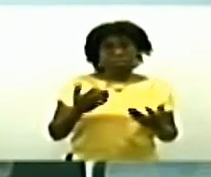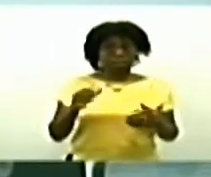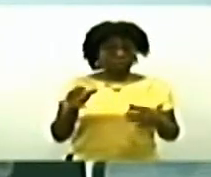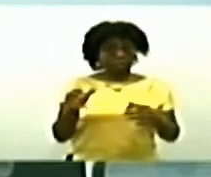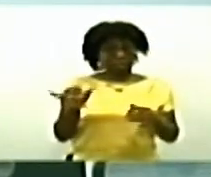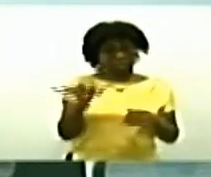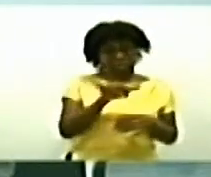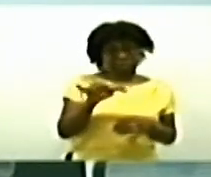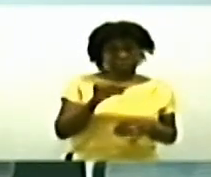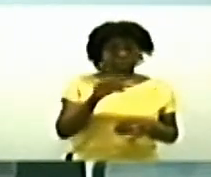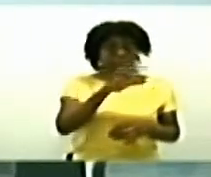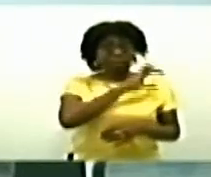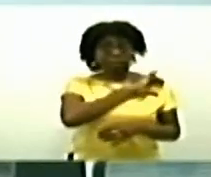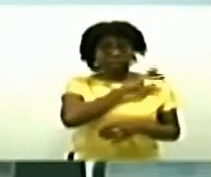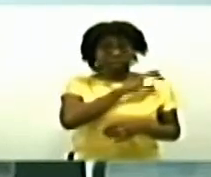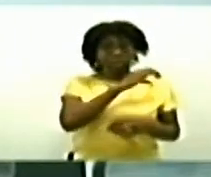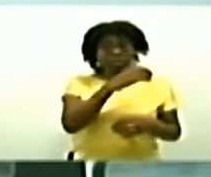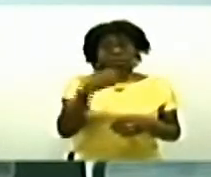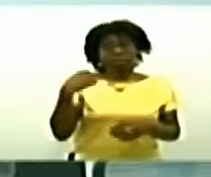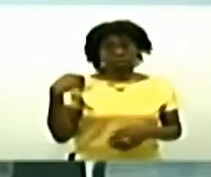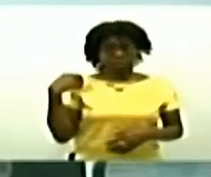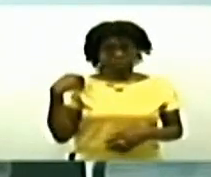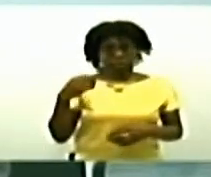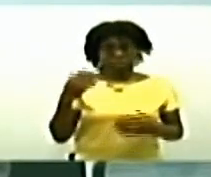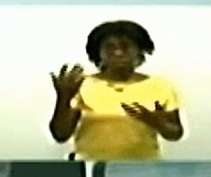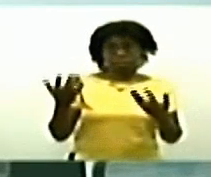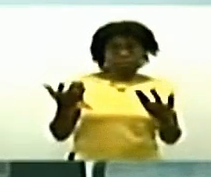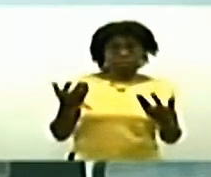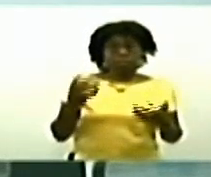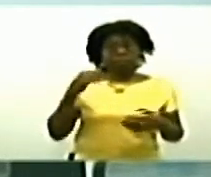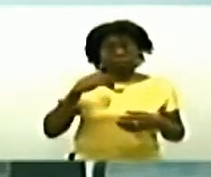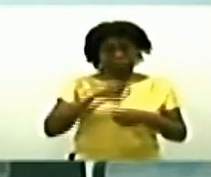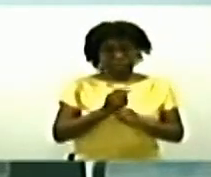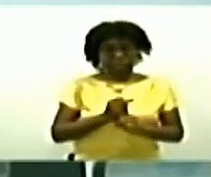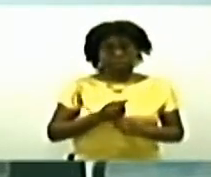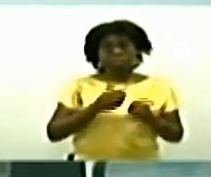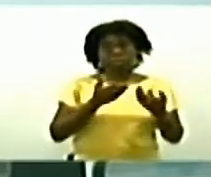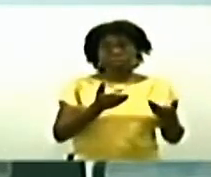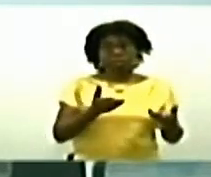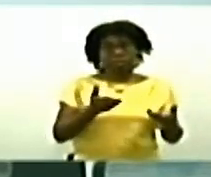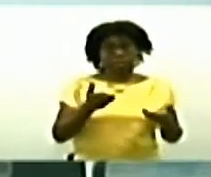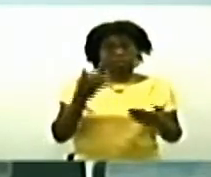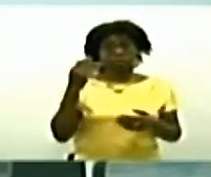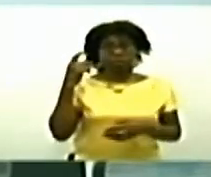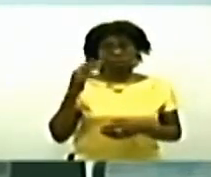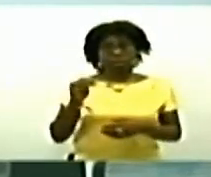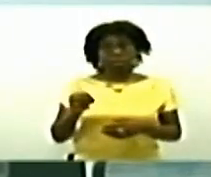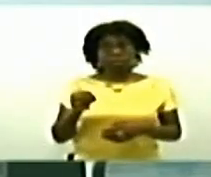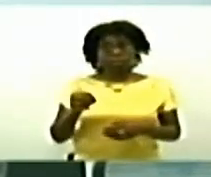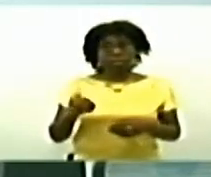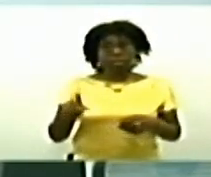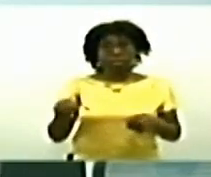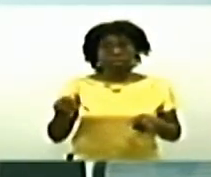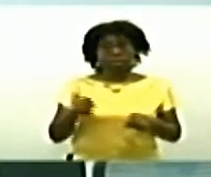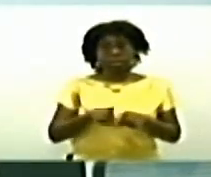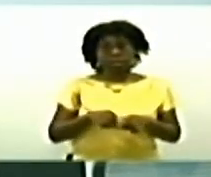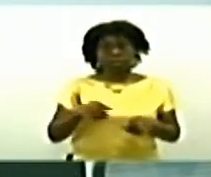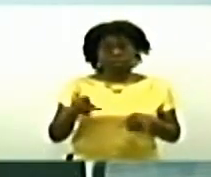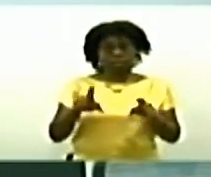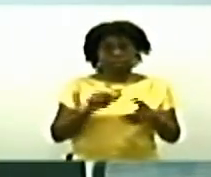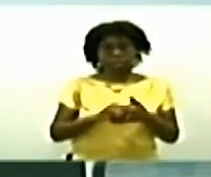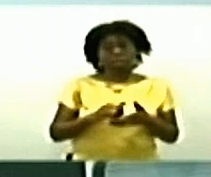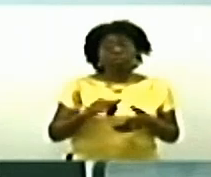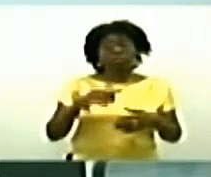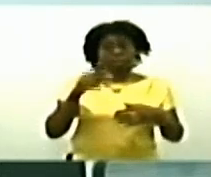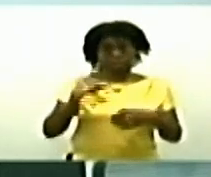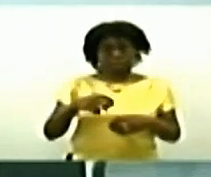officer, with such lights and those type of different things. We can make provision. Yes? As we go into these things, we need to make those